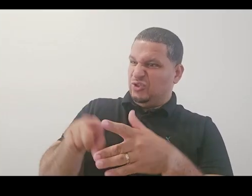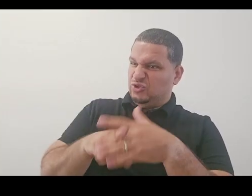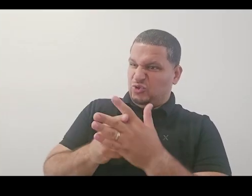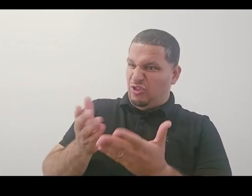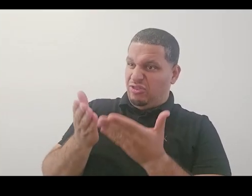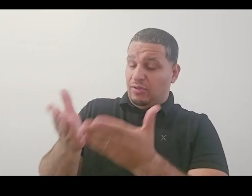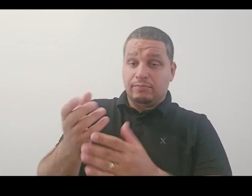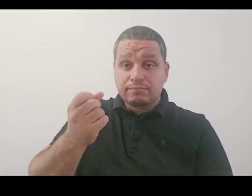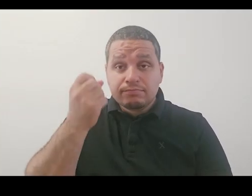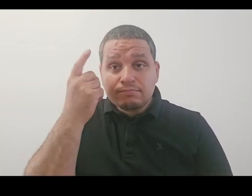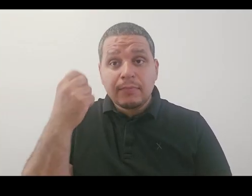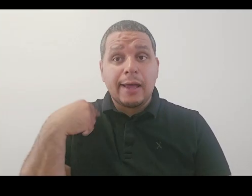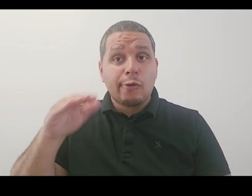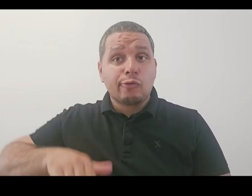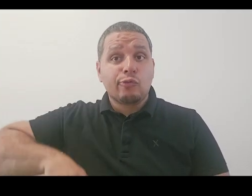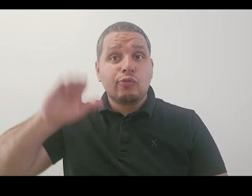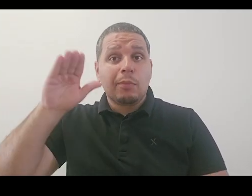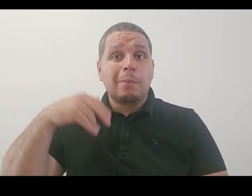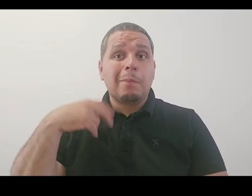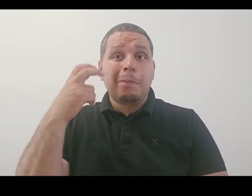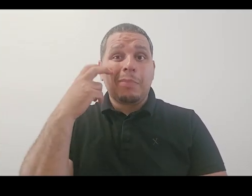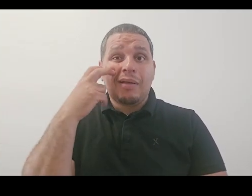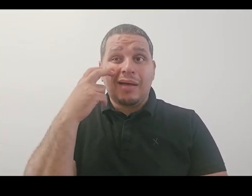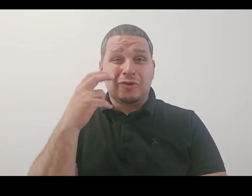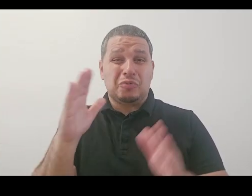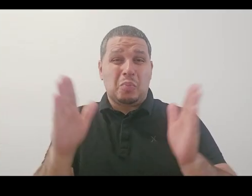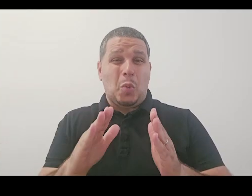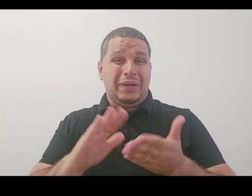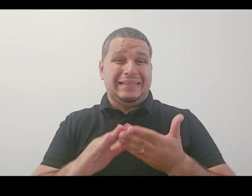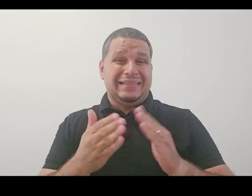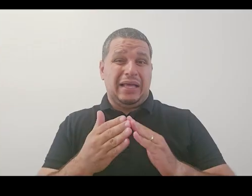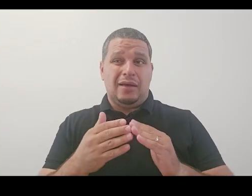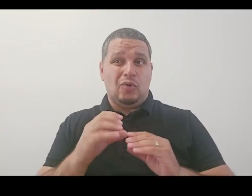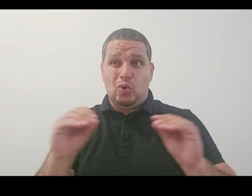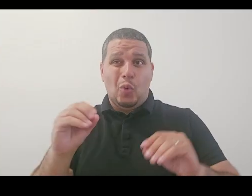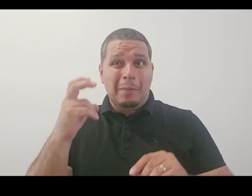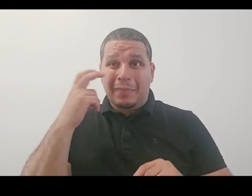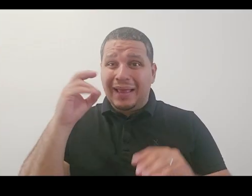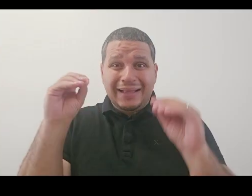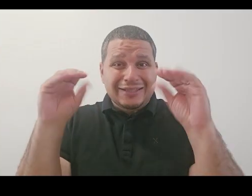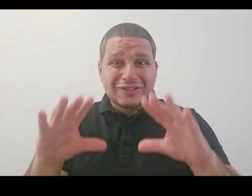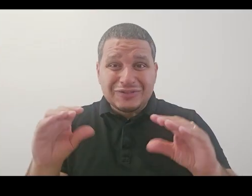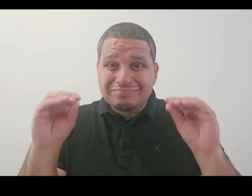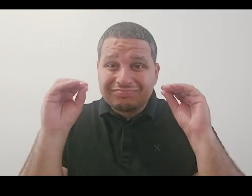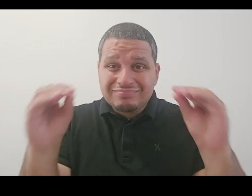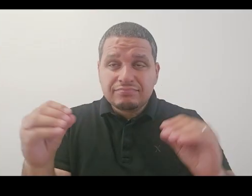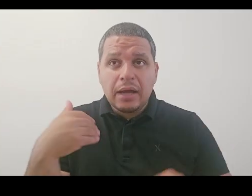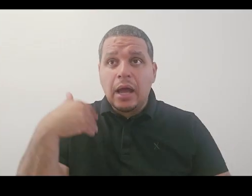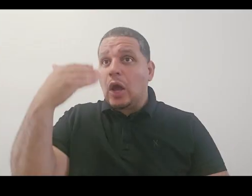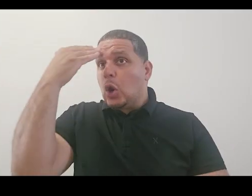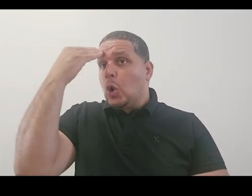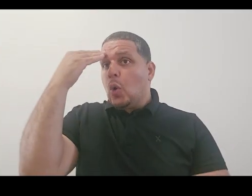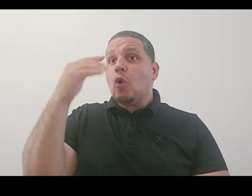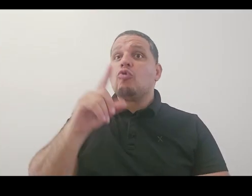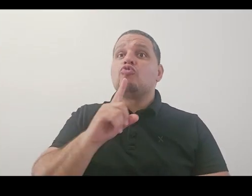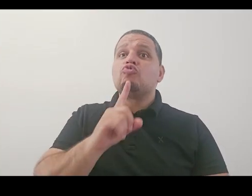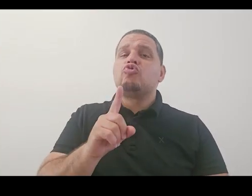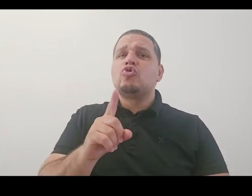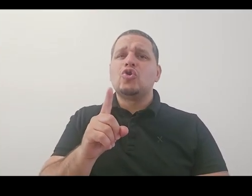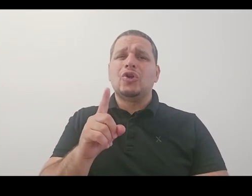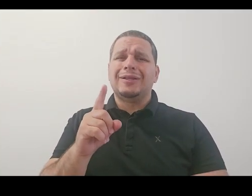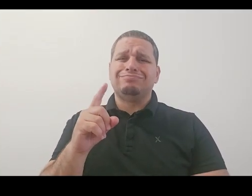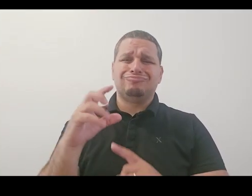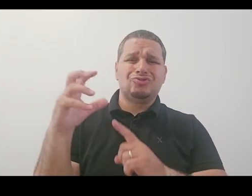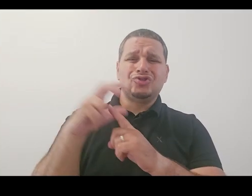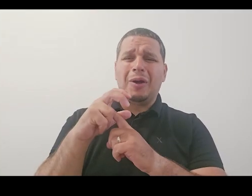But growing up as a blind kid in a small town, I didn't have any blind teachers. I didn't know any real